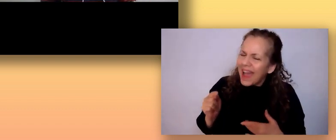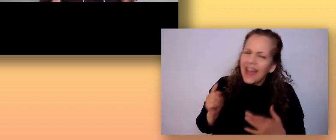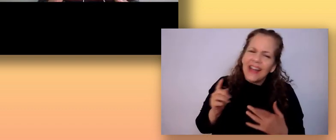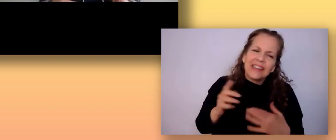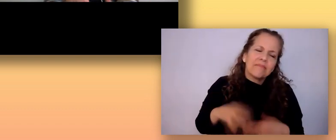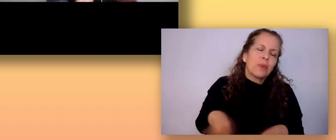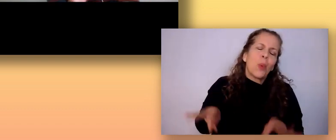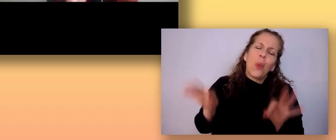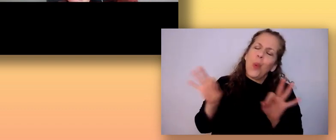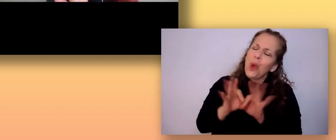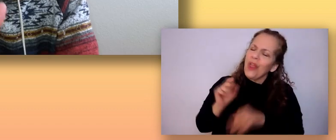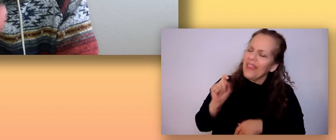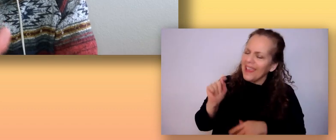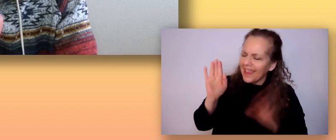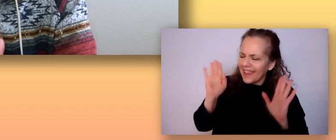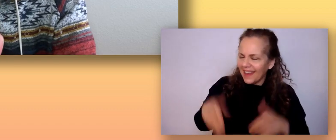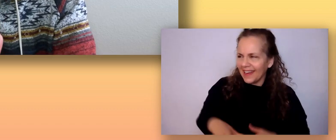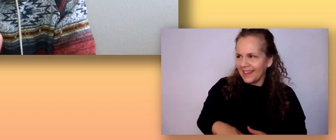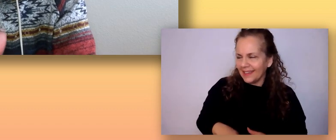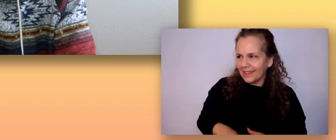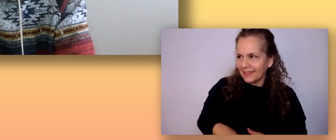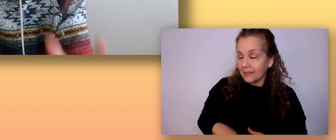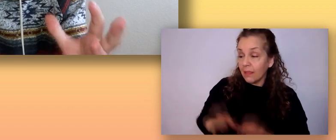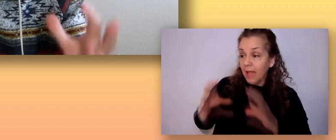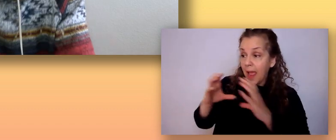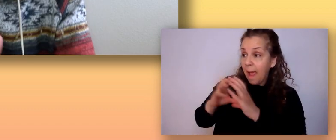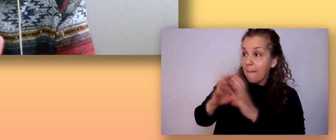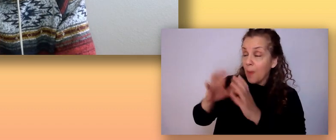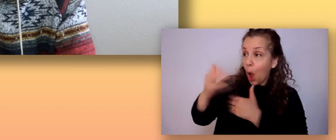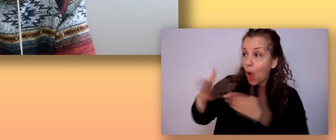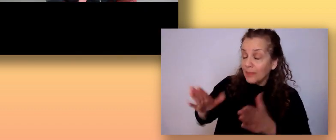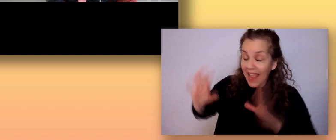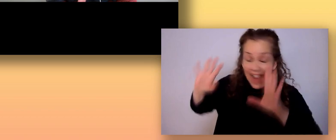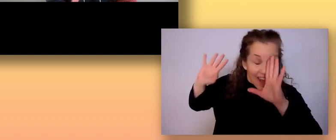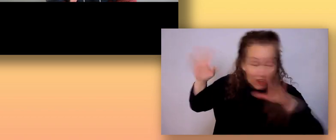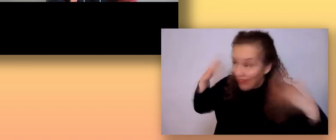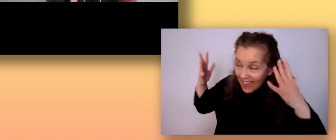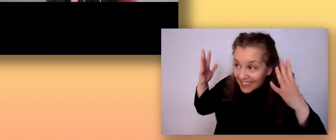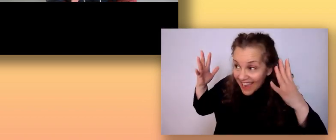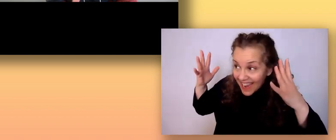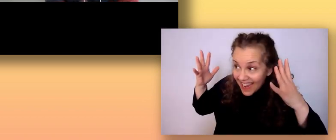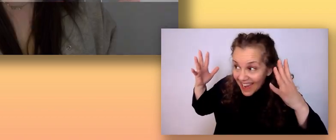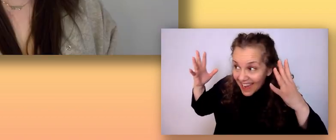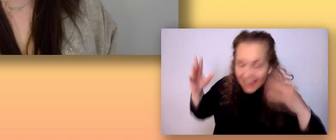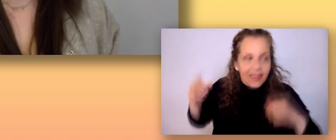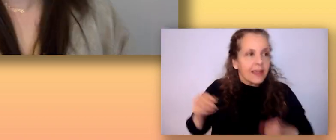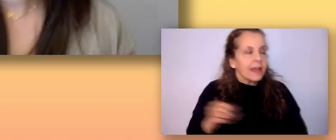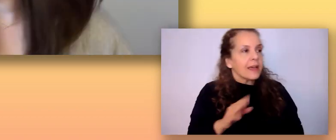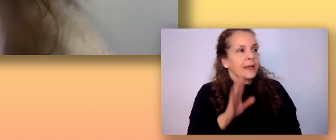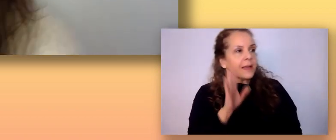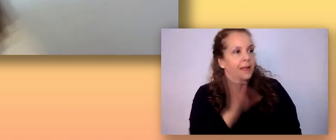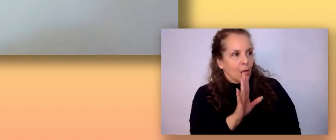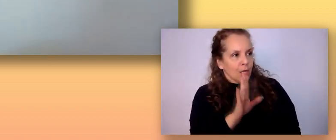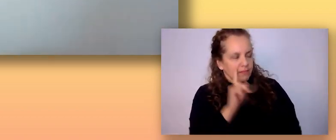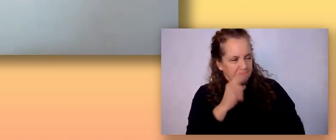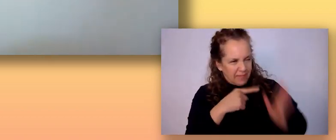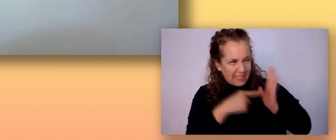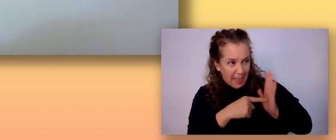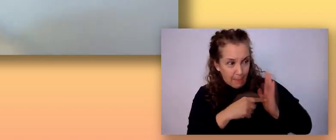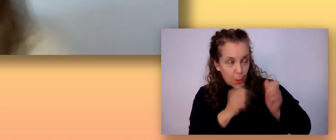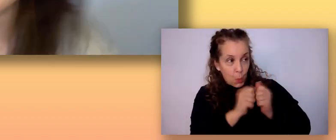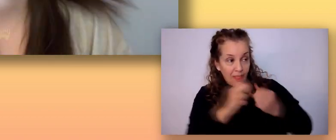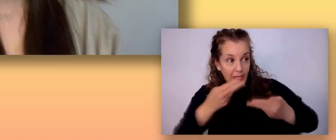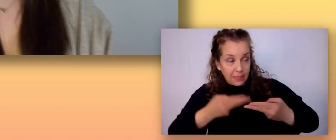it. This ball pit is insane. Here, look.